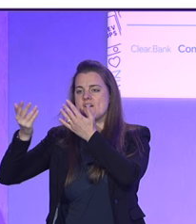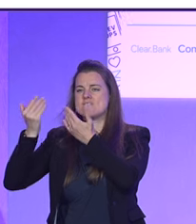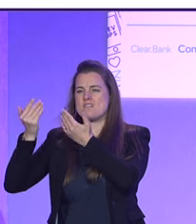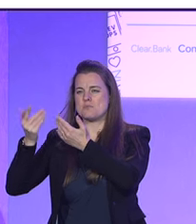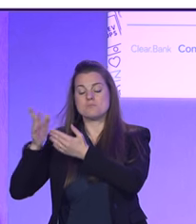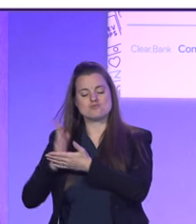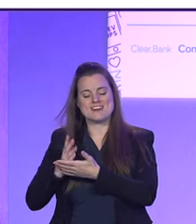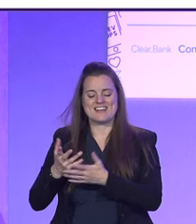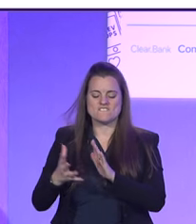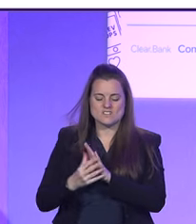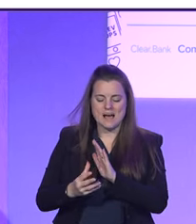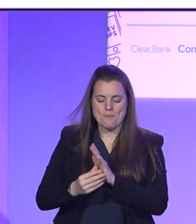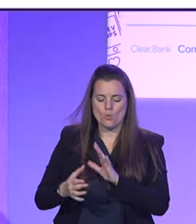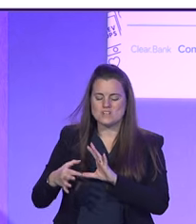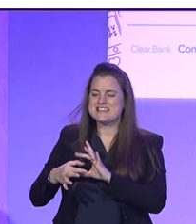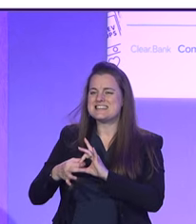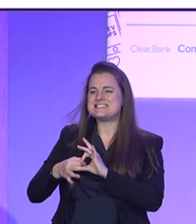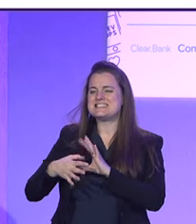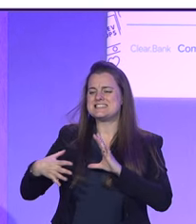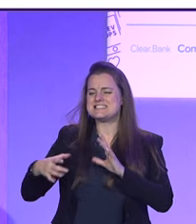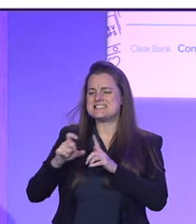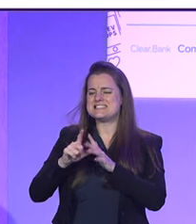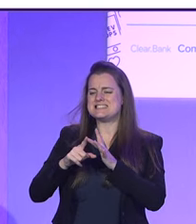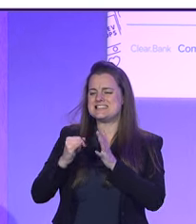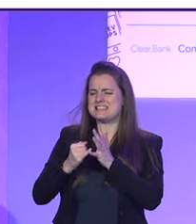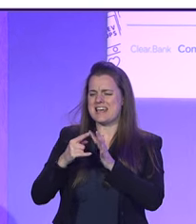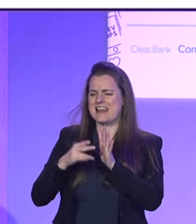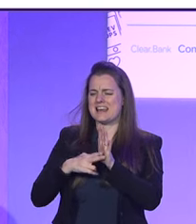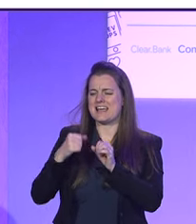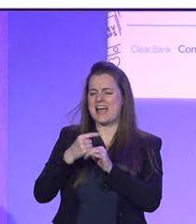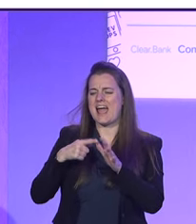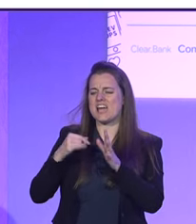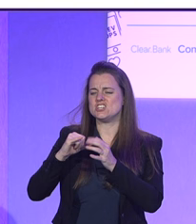Dieselgate scandal. You might remember from a few years ago, this dates from probably